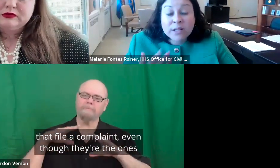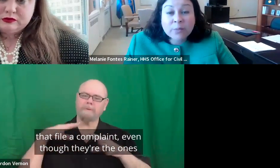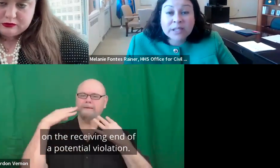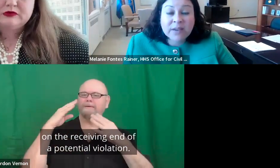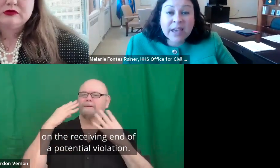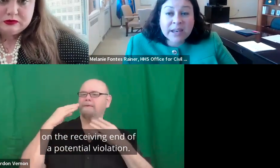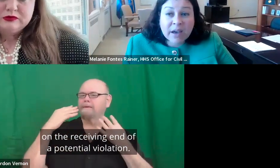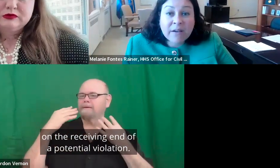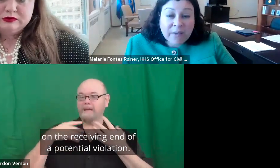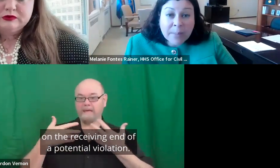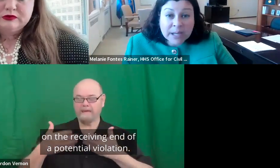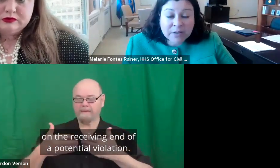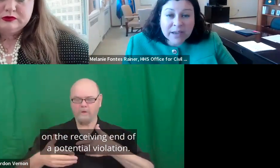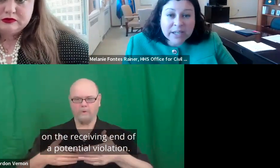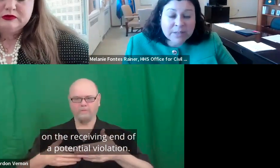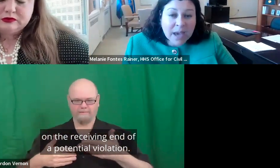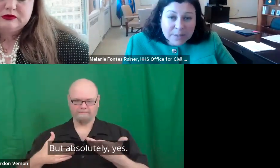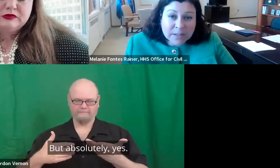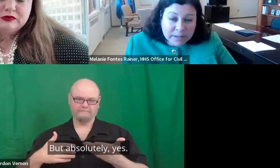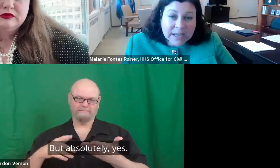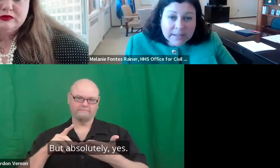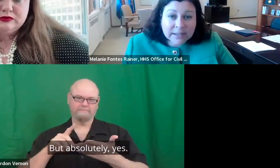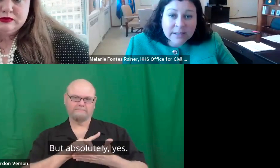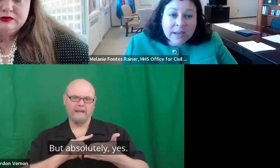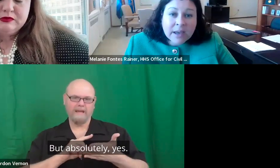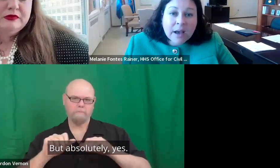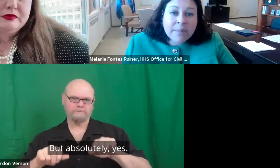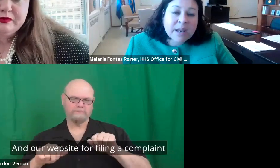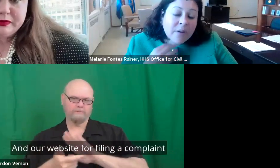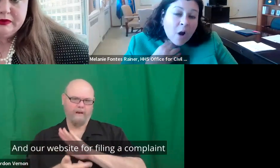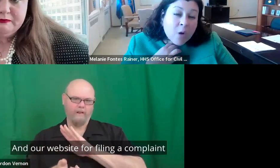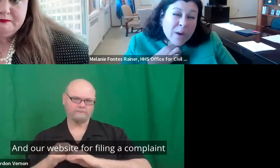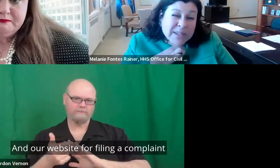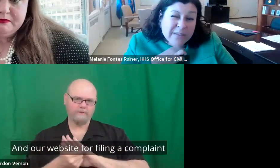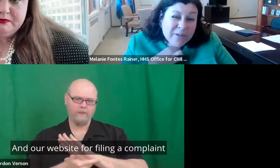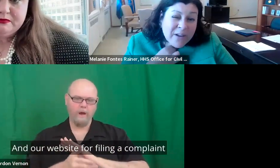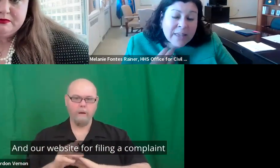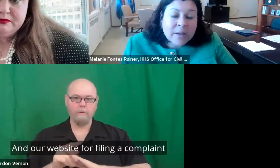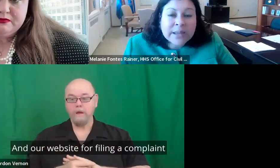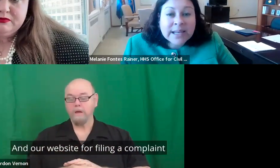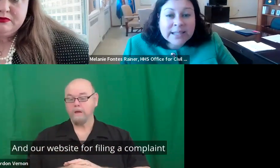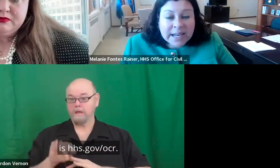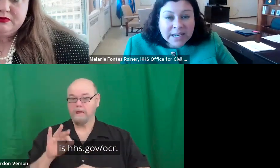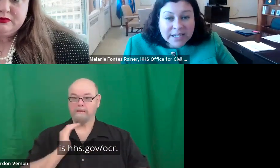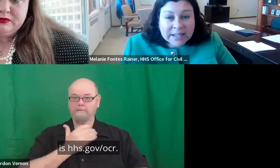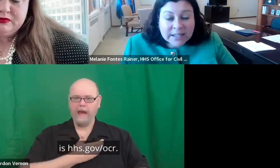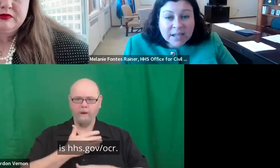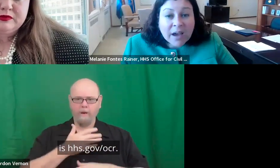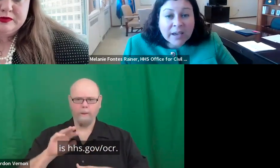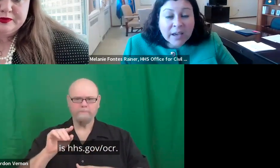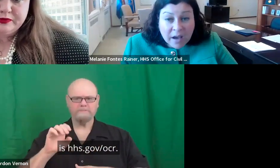they're the ones on the receiving end of a potential violation. But absolutely, yes. And if our website for filing a complaint is